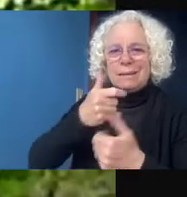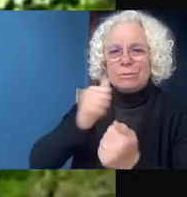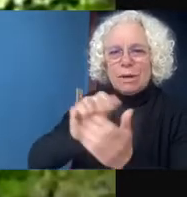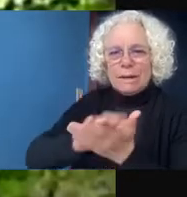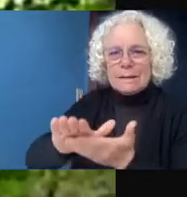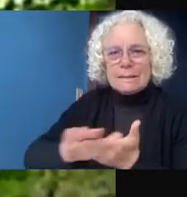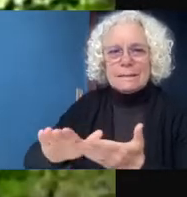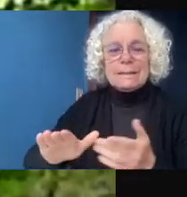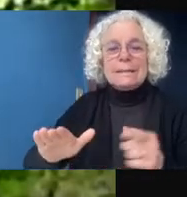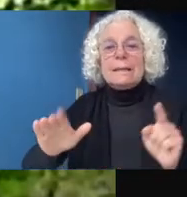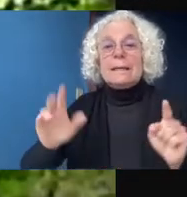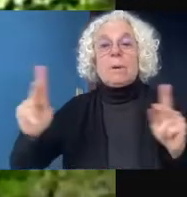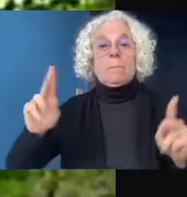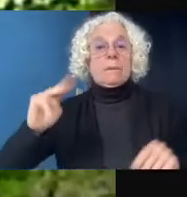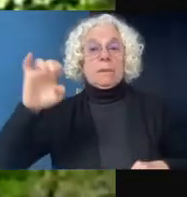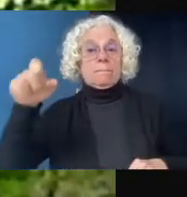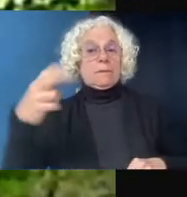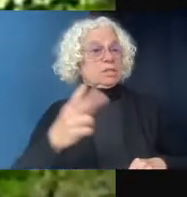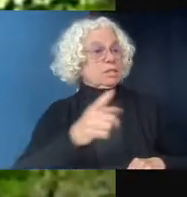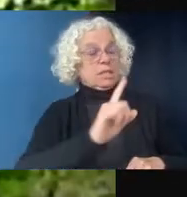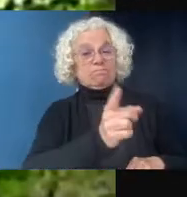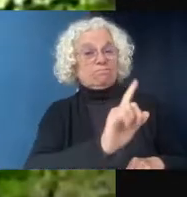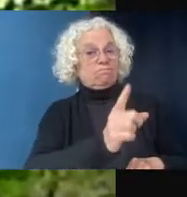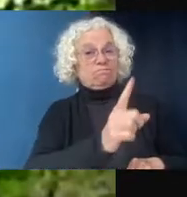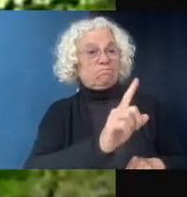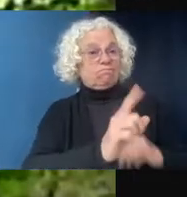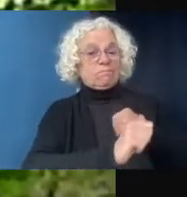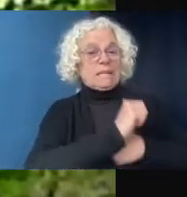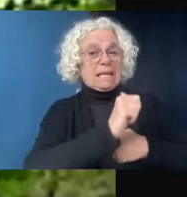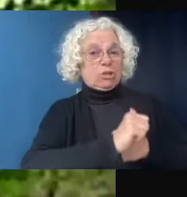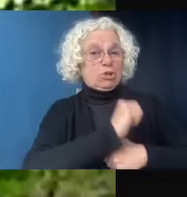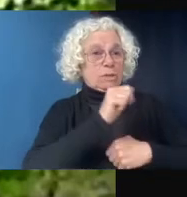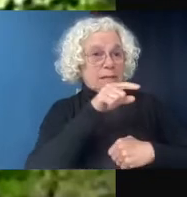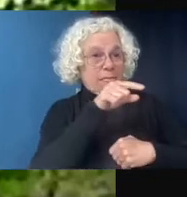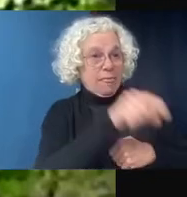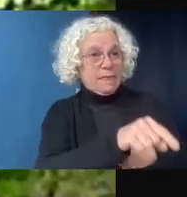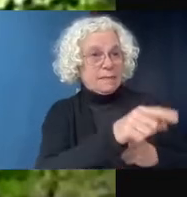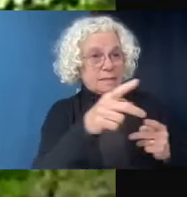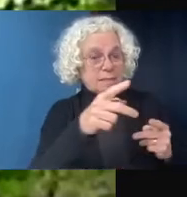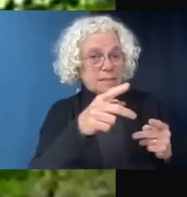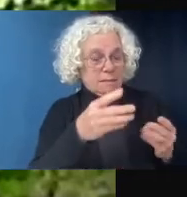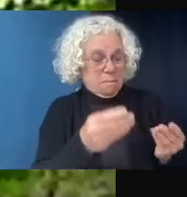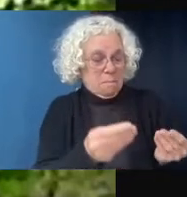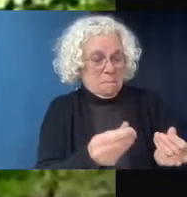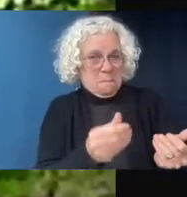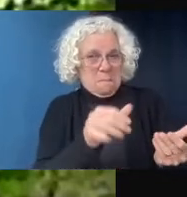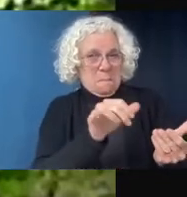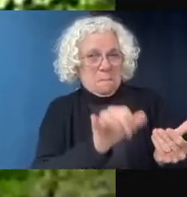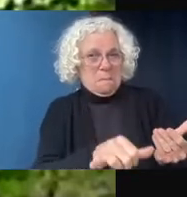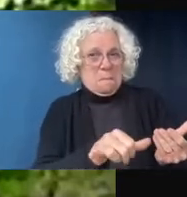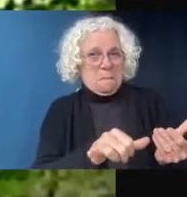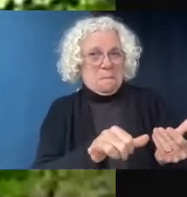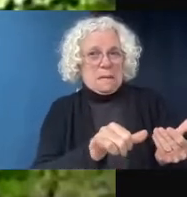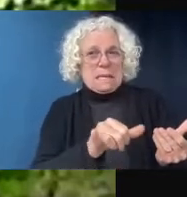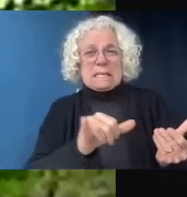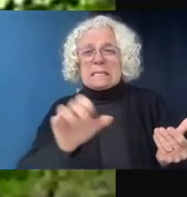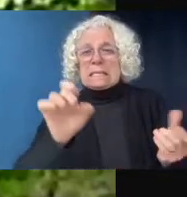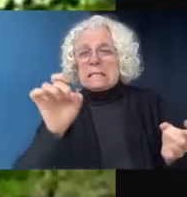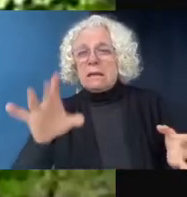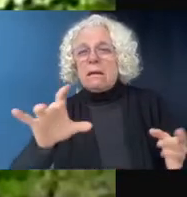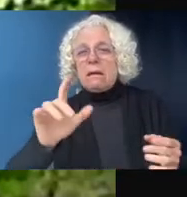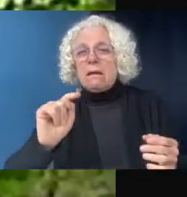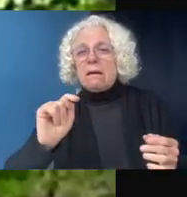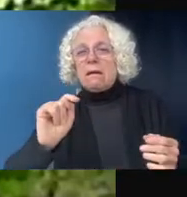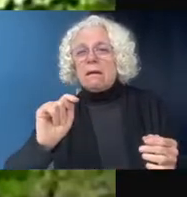federal government and said, get everyone out of there now. This material is too toxic to be buried anywhere in the continental United